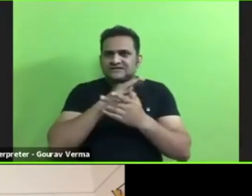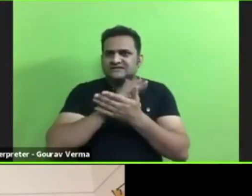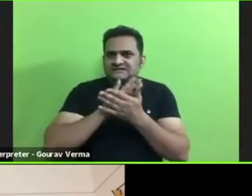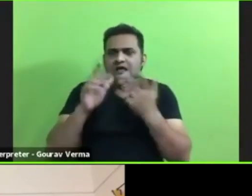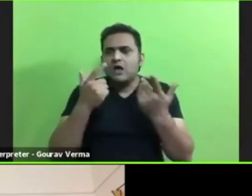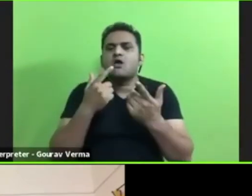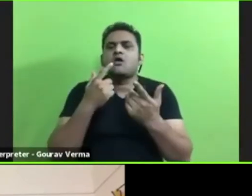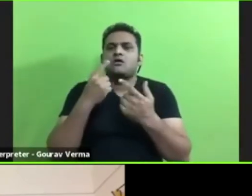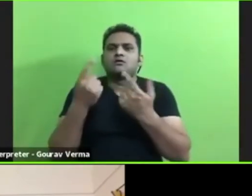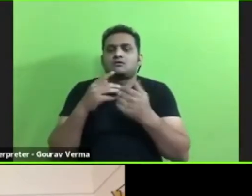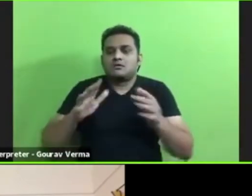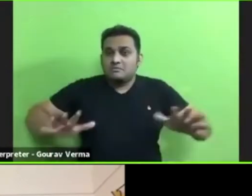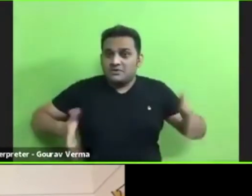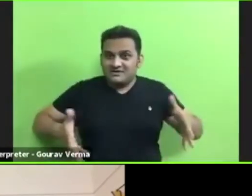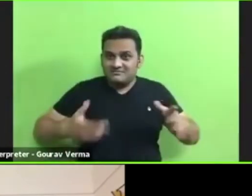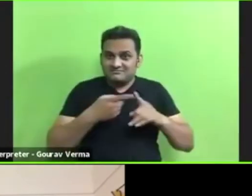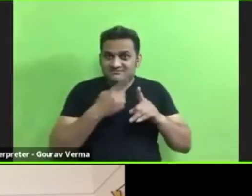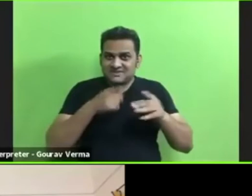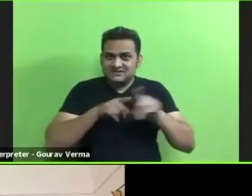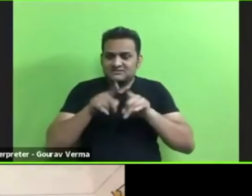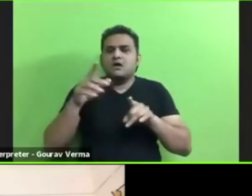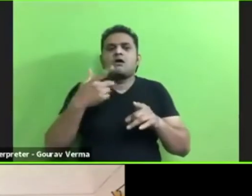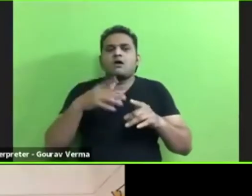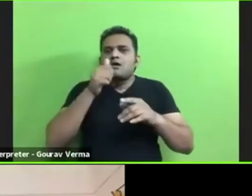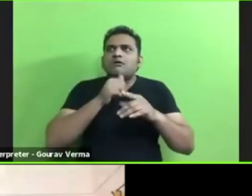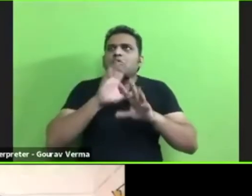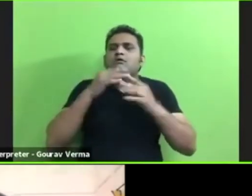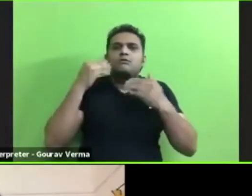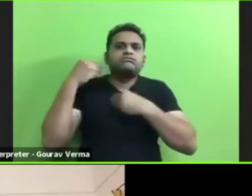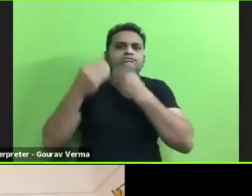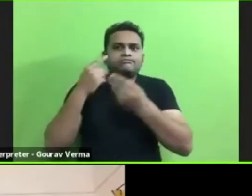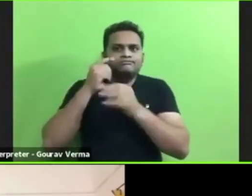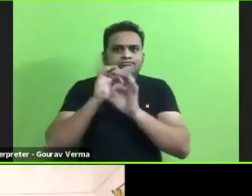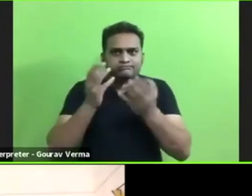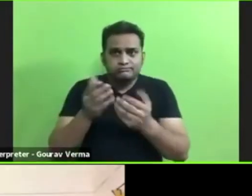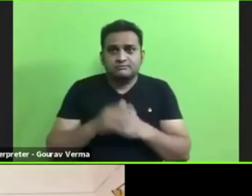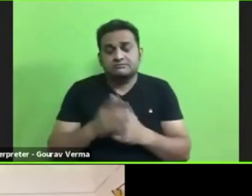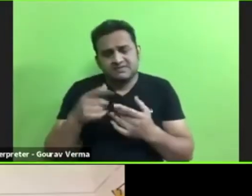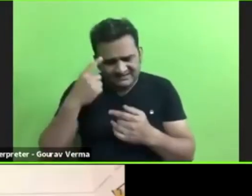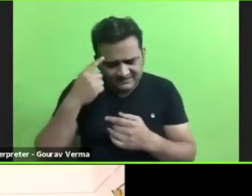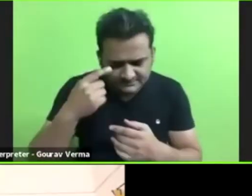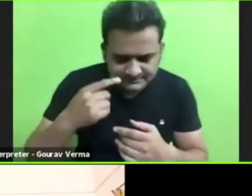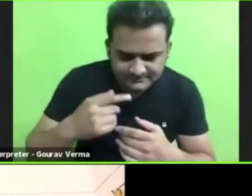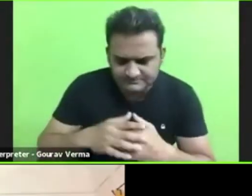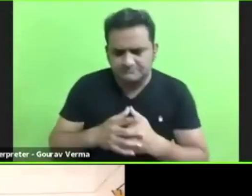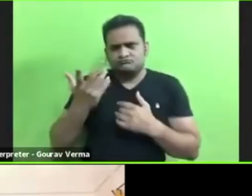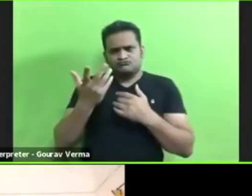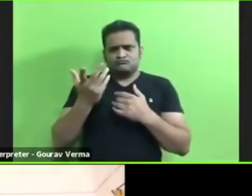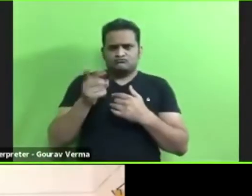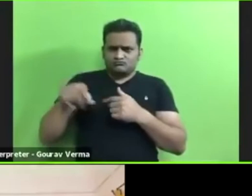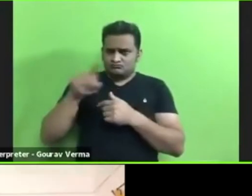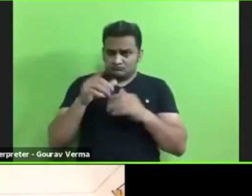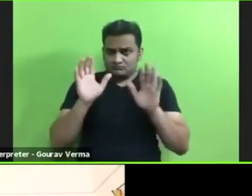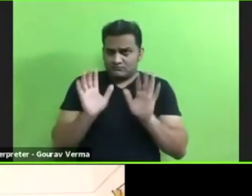when it comes to mridangam and the kind of hide that we use. And then I was thinking, is there a space for